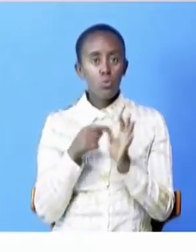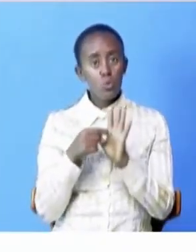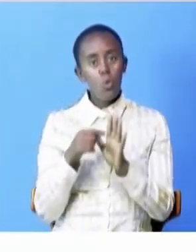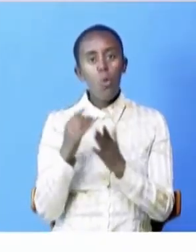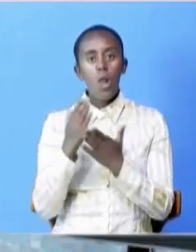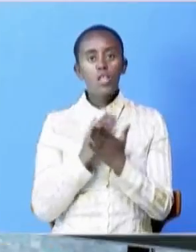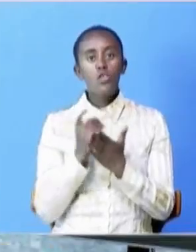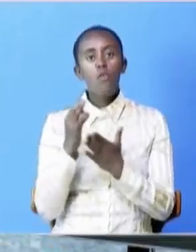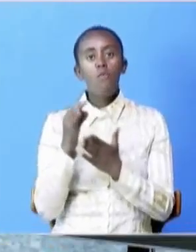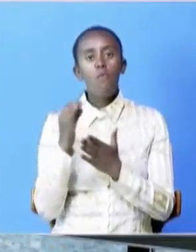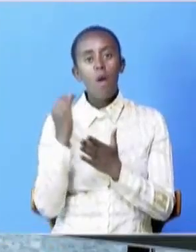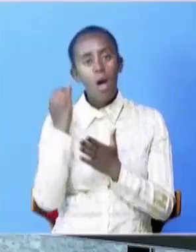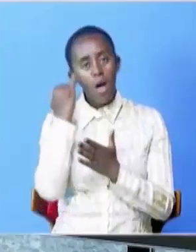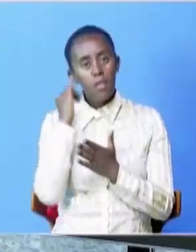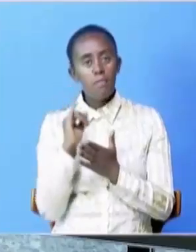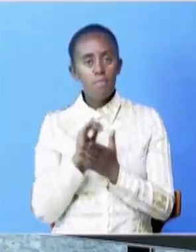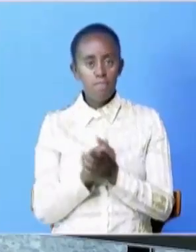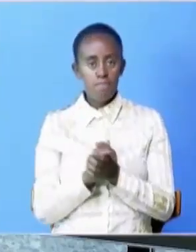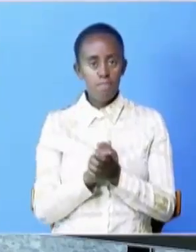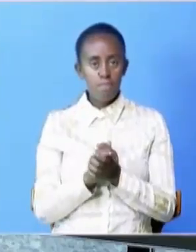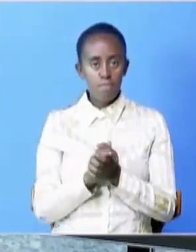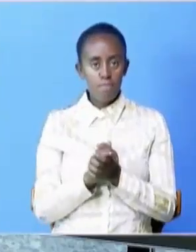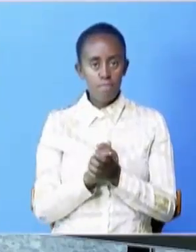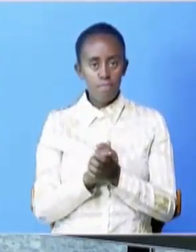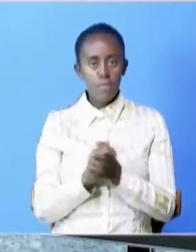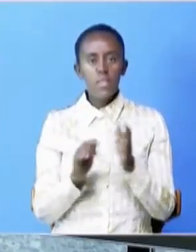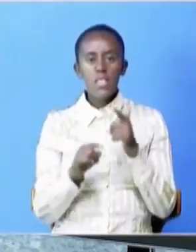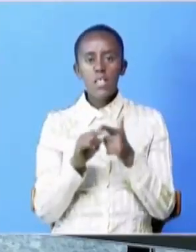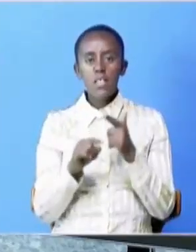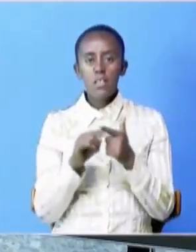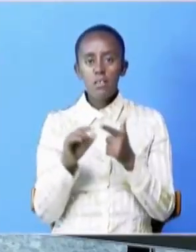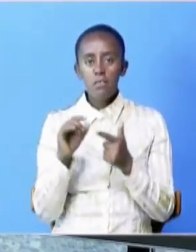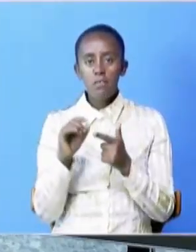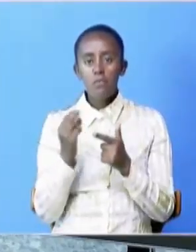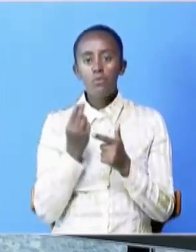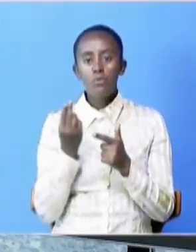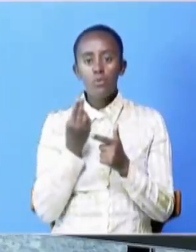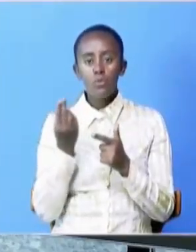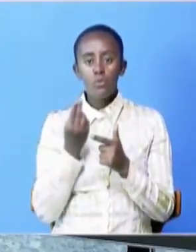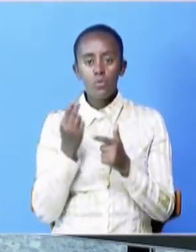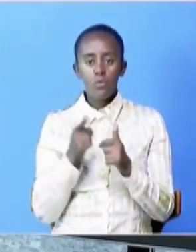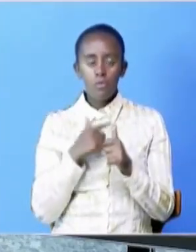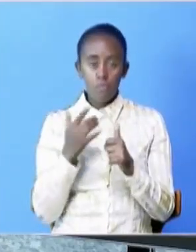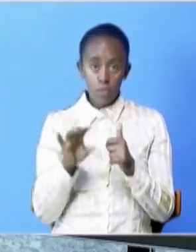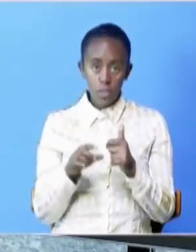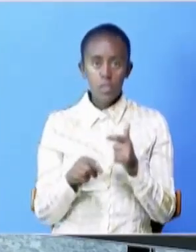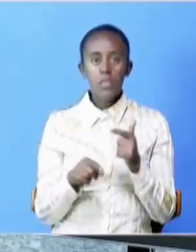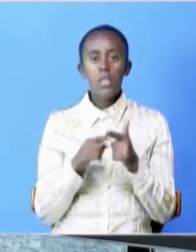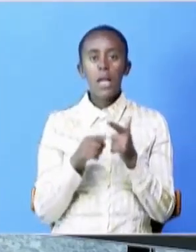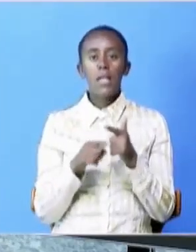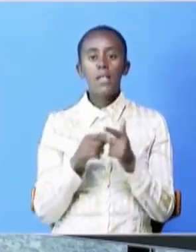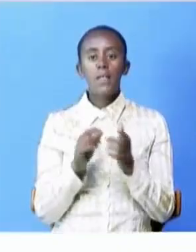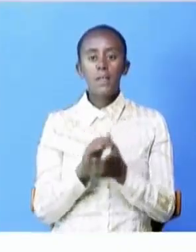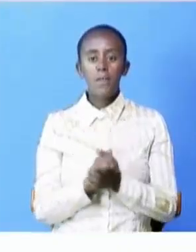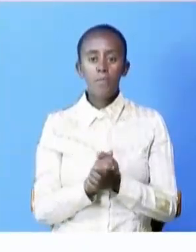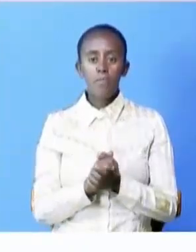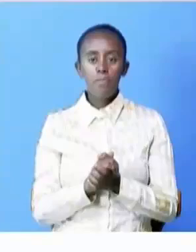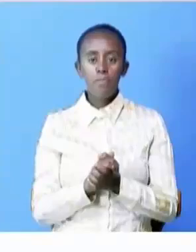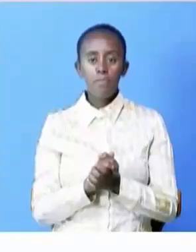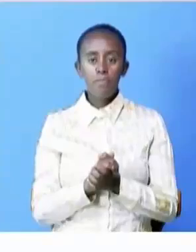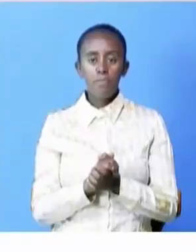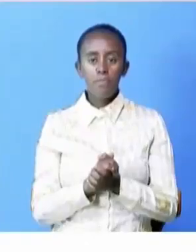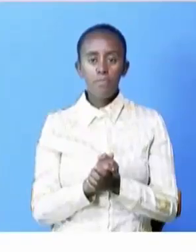Okay, what is the second use of comma? The second use of comma is, for example,